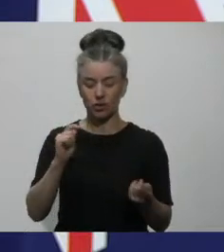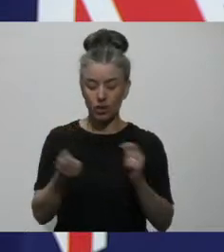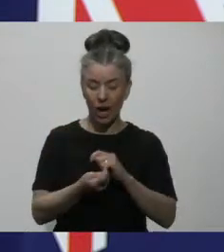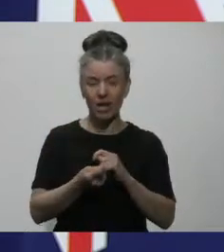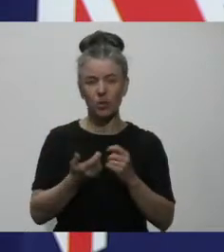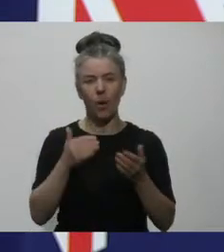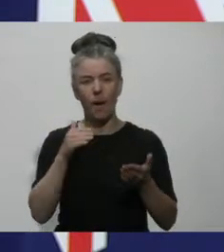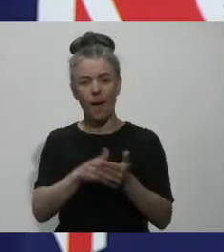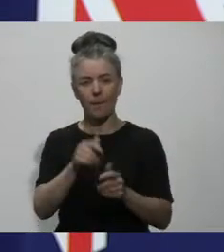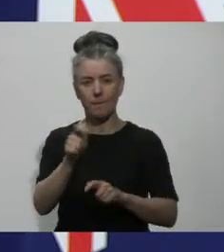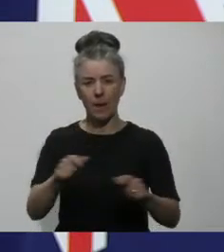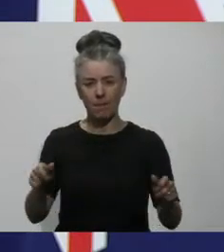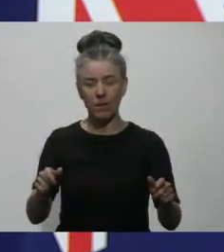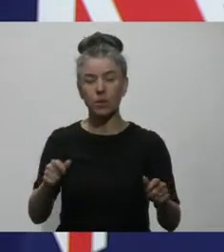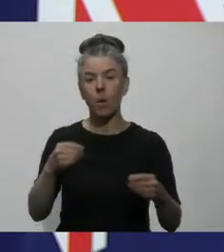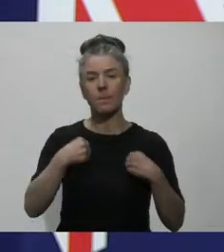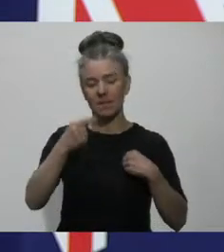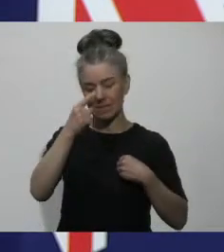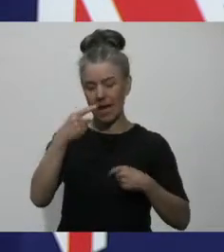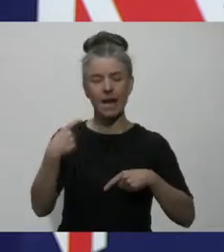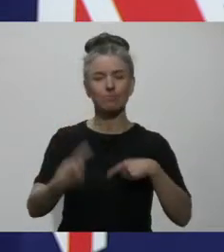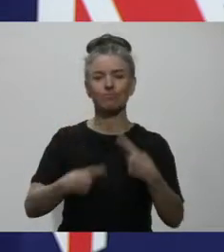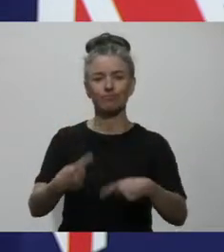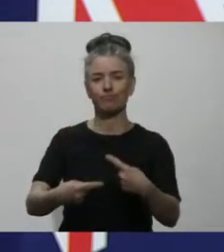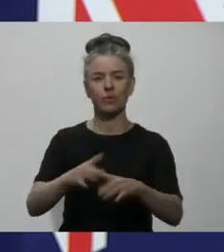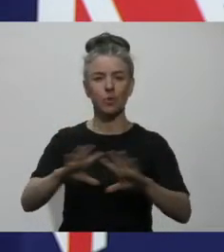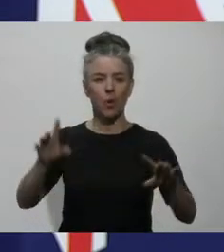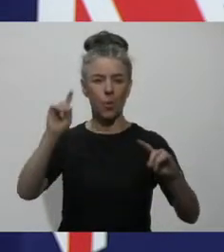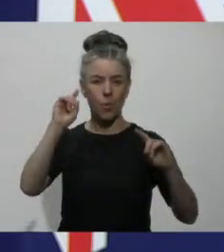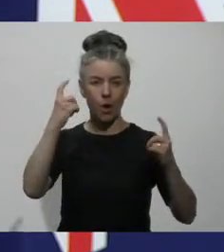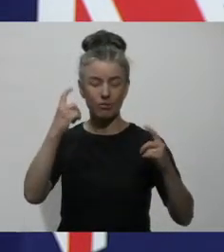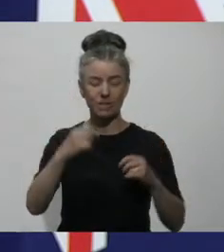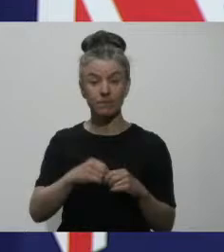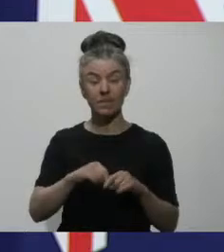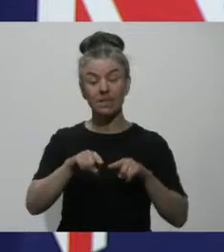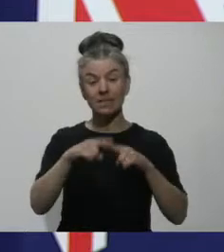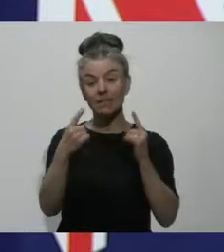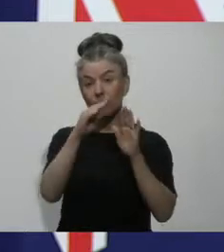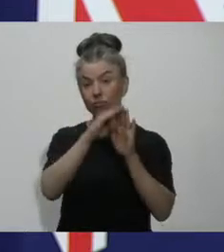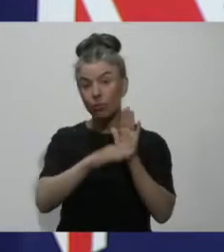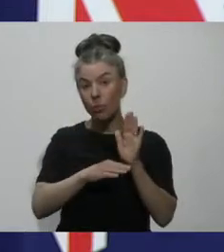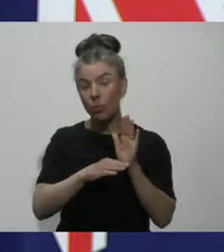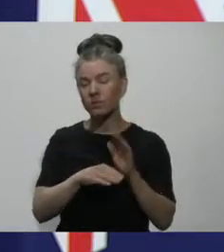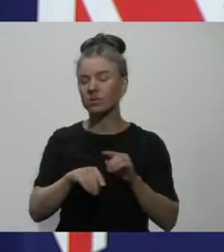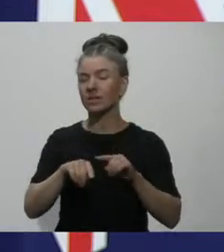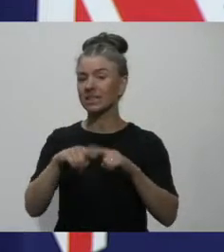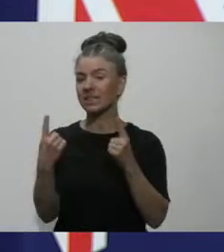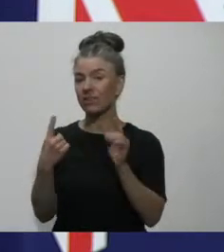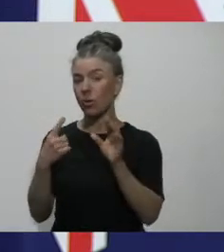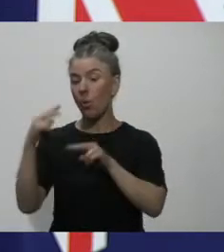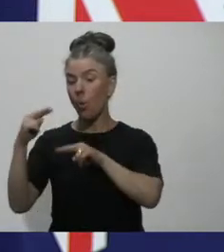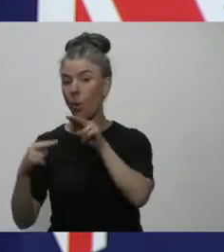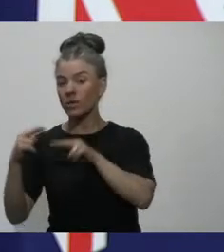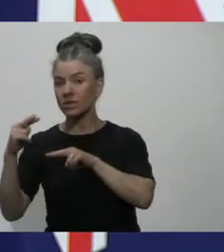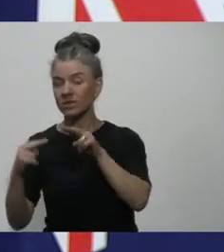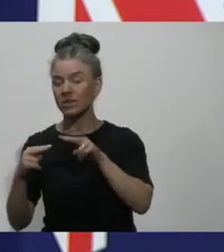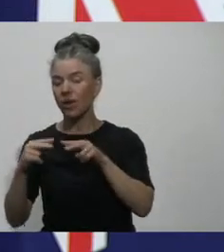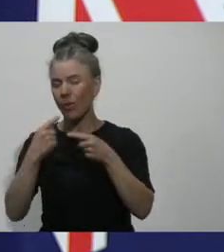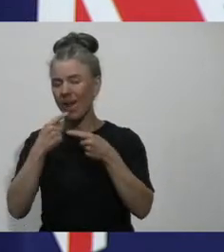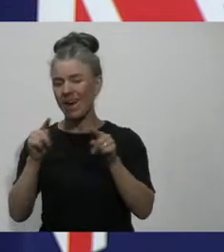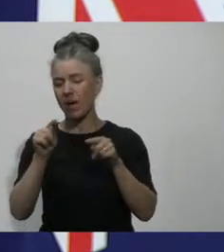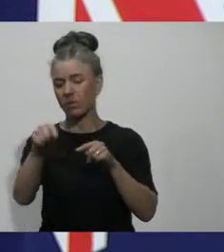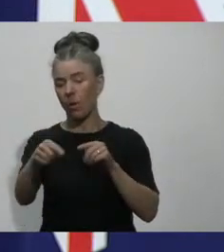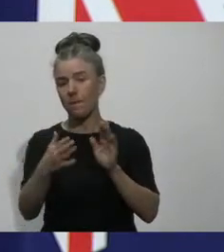the same this time around. Details, including the specific criteria and audit activities for this, will be announced on Monday.